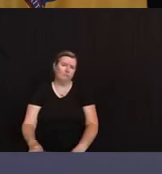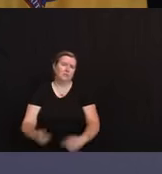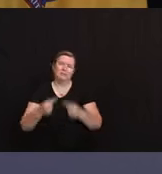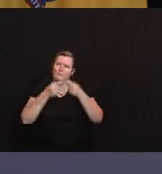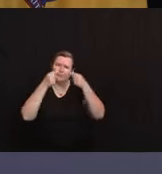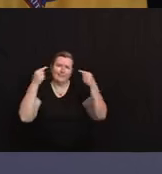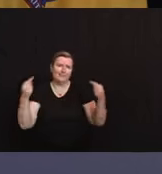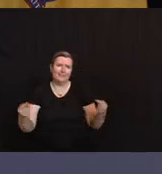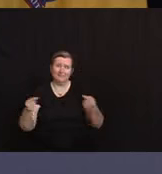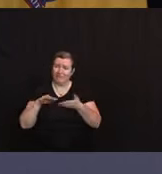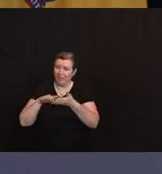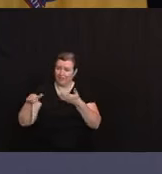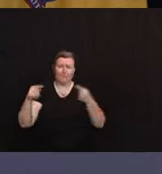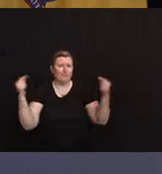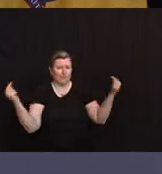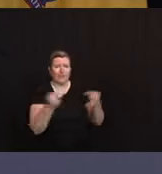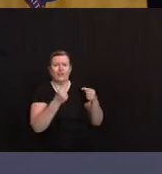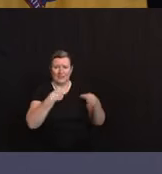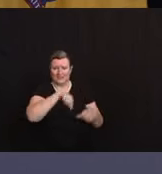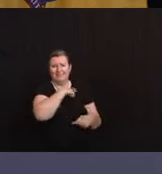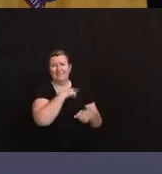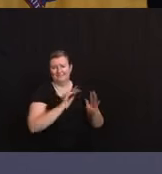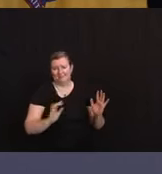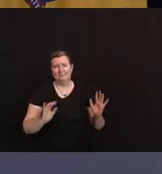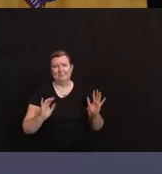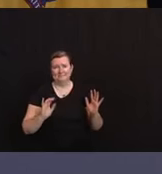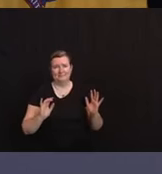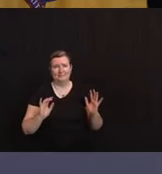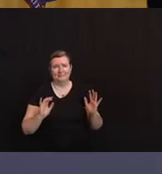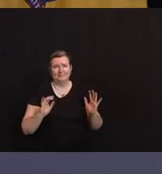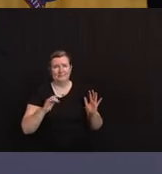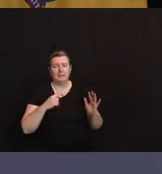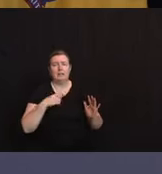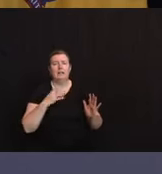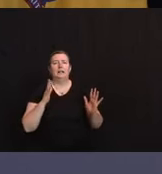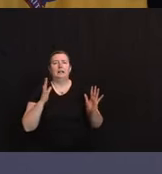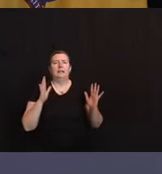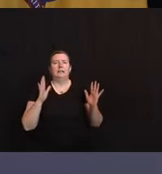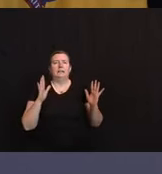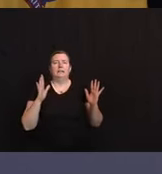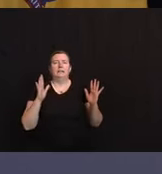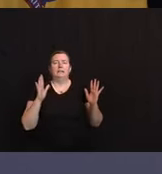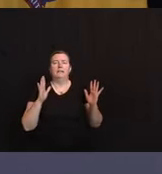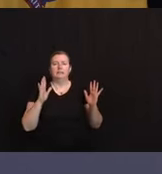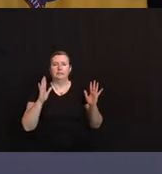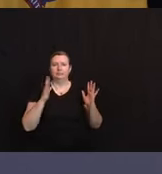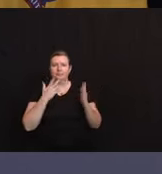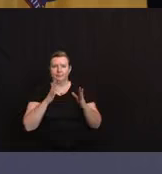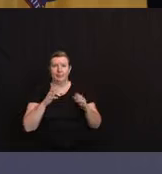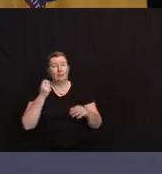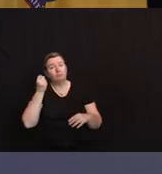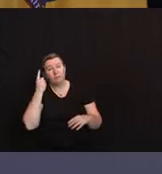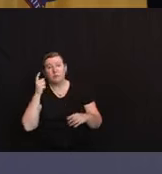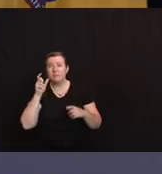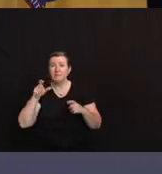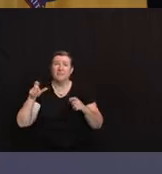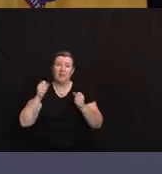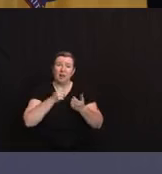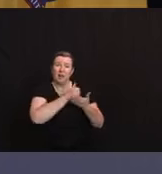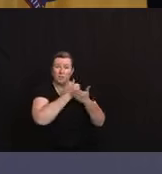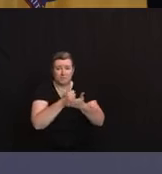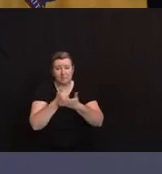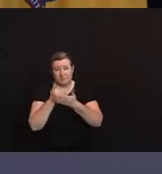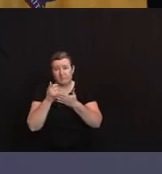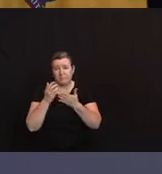the case? So I'll leave it there. I appreciate the fact that he's helping out small businesses, but come on, man, particularly given